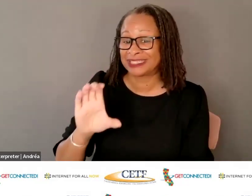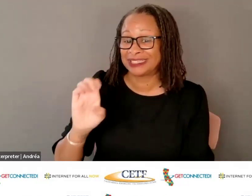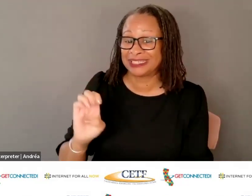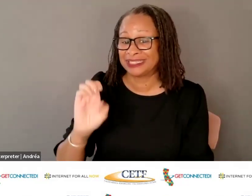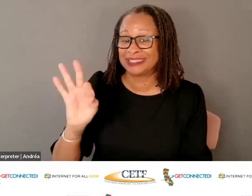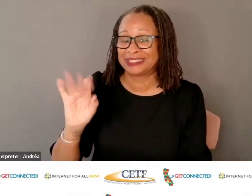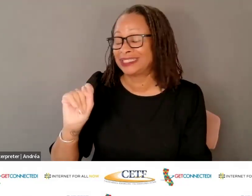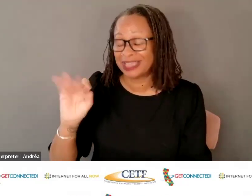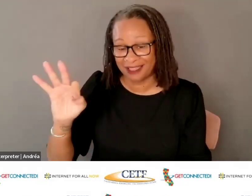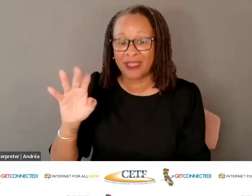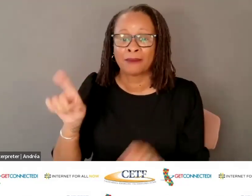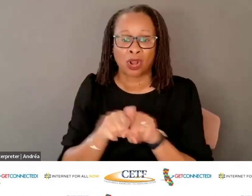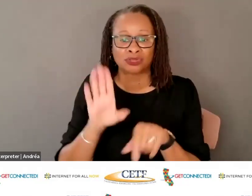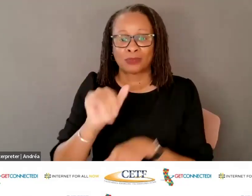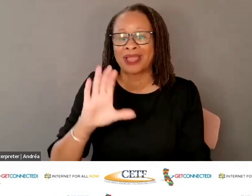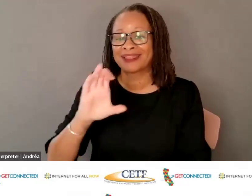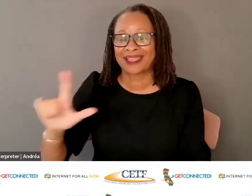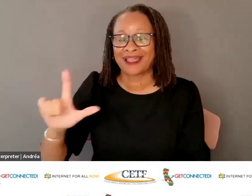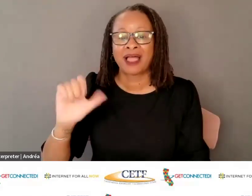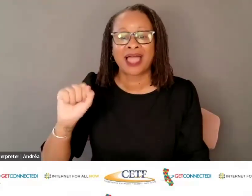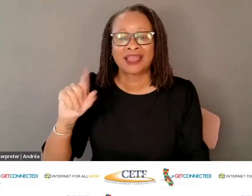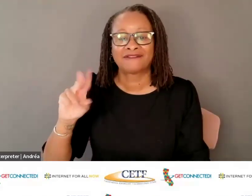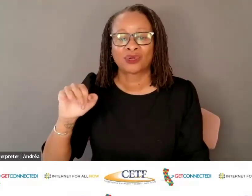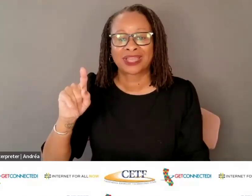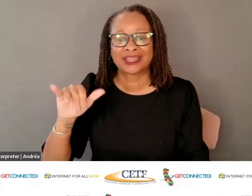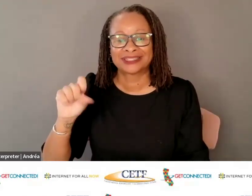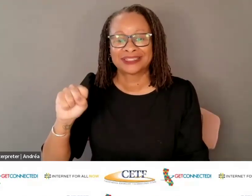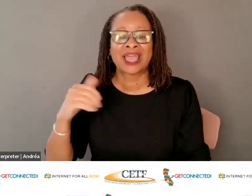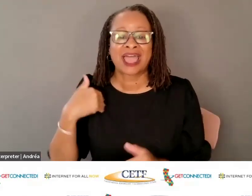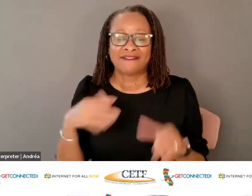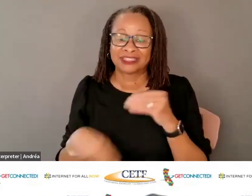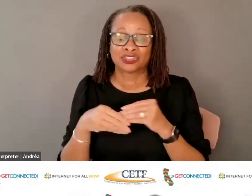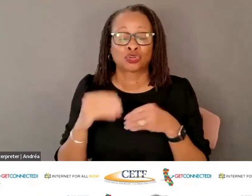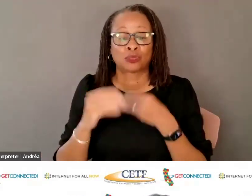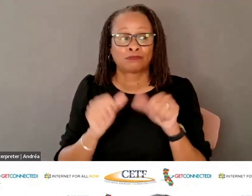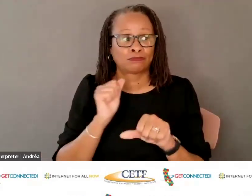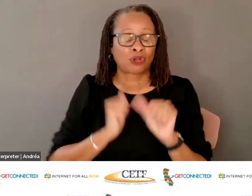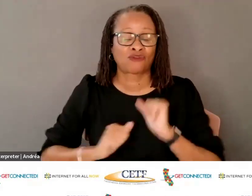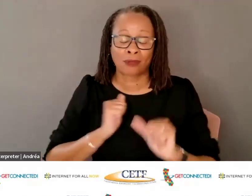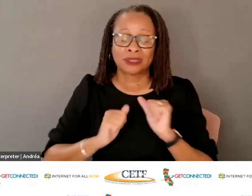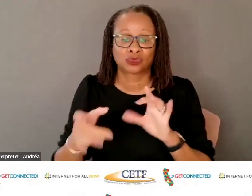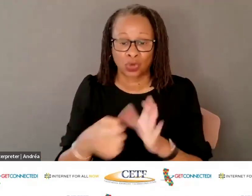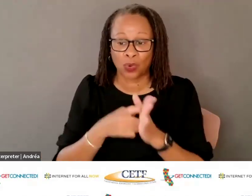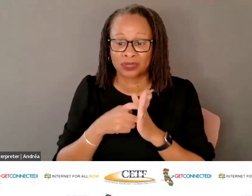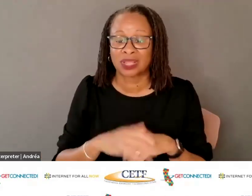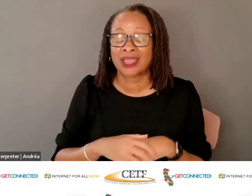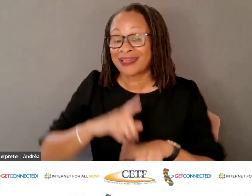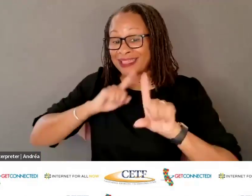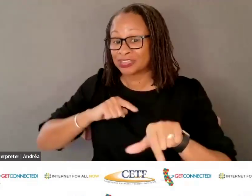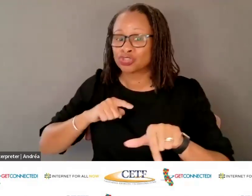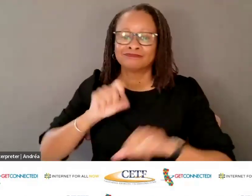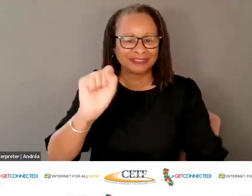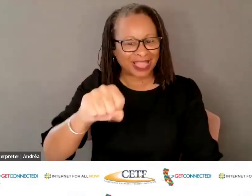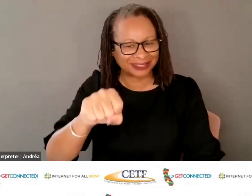by Cal Advocates, who have also some additional performance requirements. And so the answer is yes,